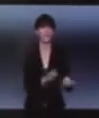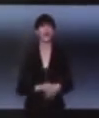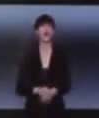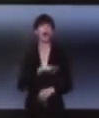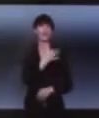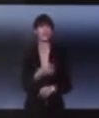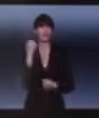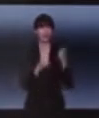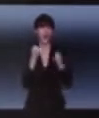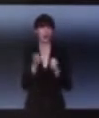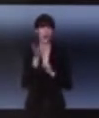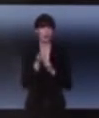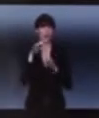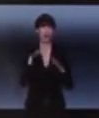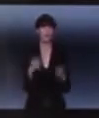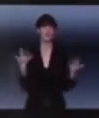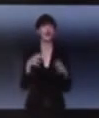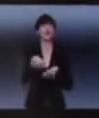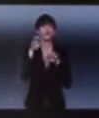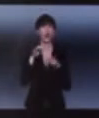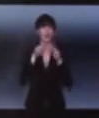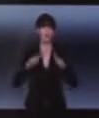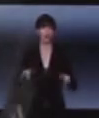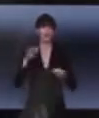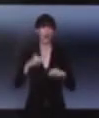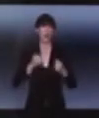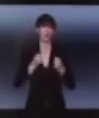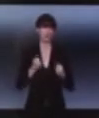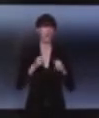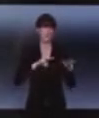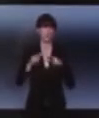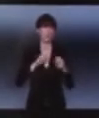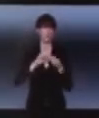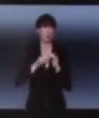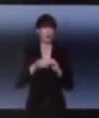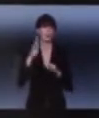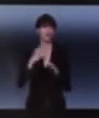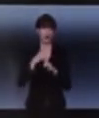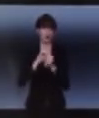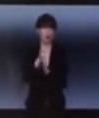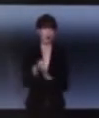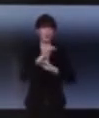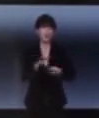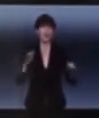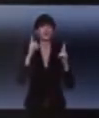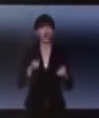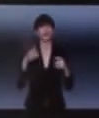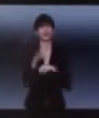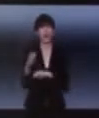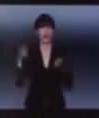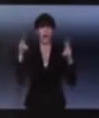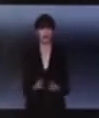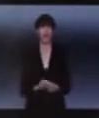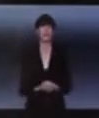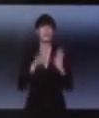and a metadata, in this case subtitles. We synchronize all these to the main video, and this is